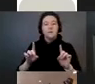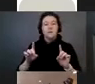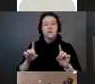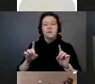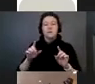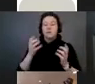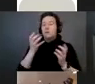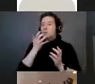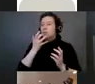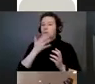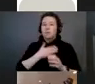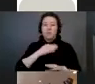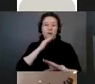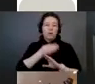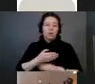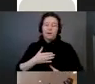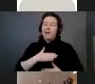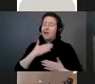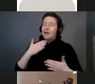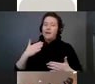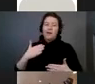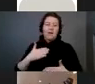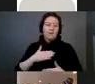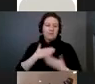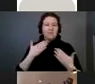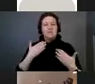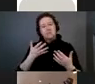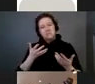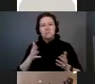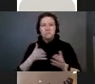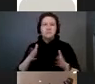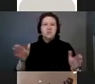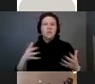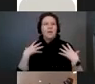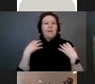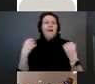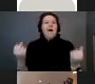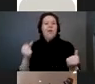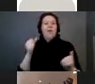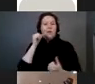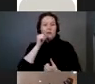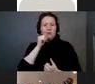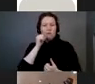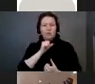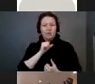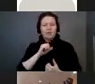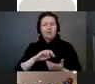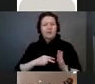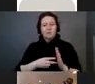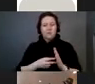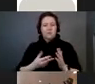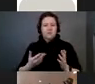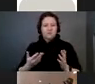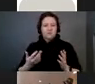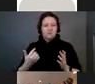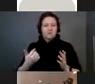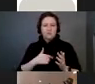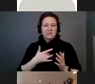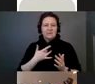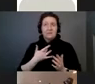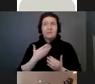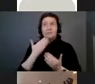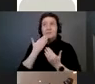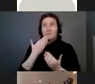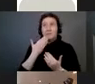very, very happy and generally healthy girl. And so most of the time we're very, very just grateful that